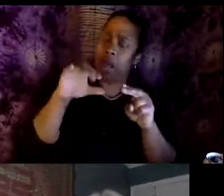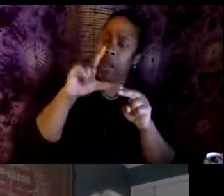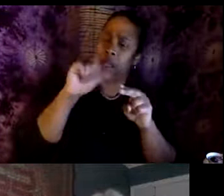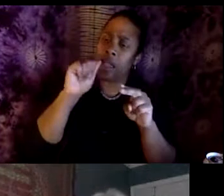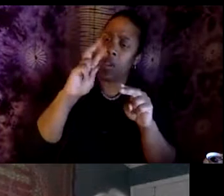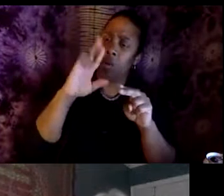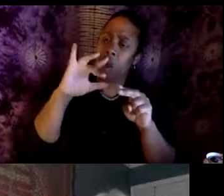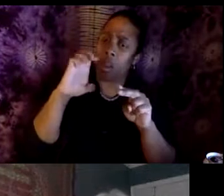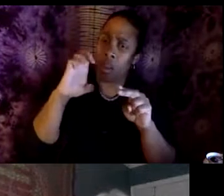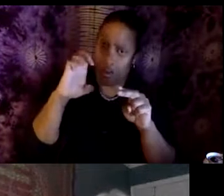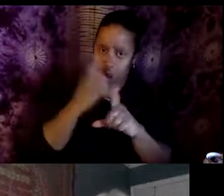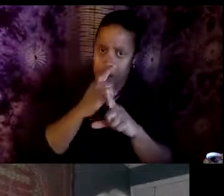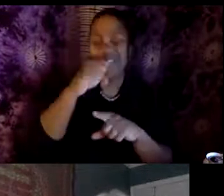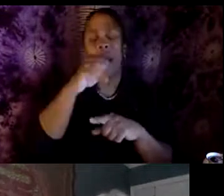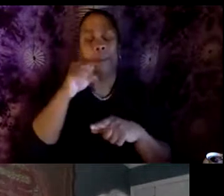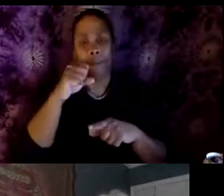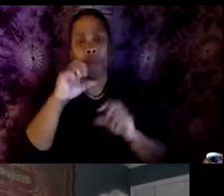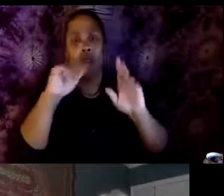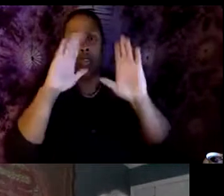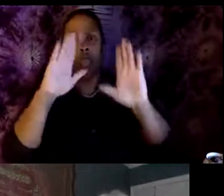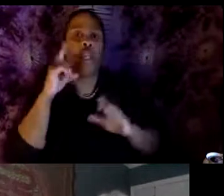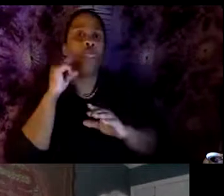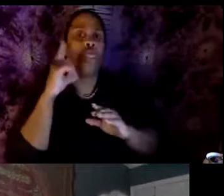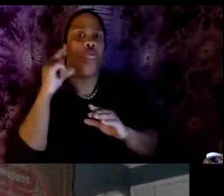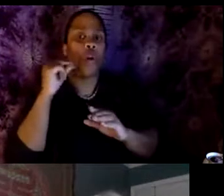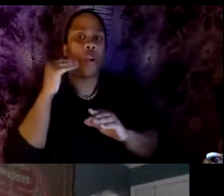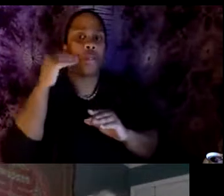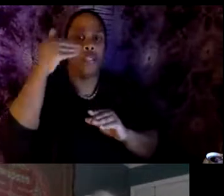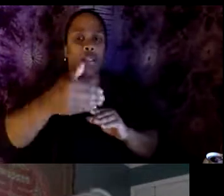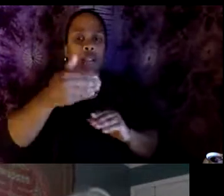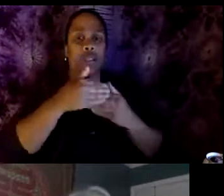Yeah. Great. Thorne, you are next.